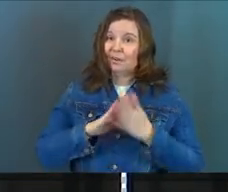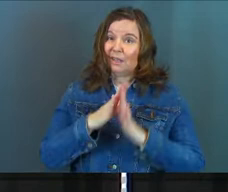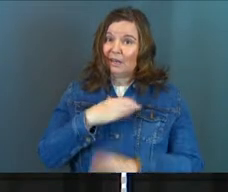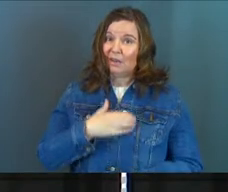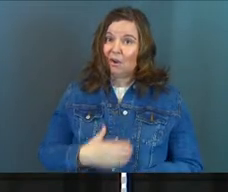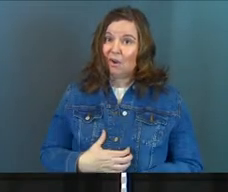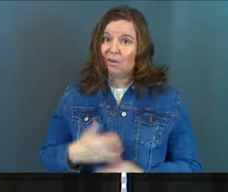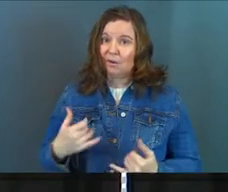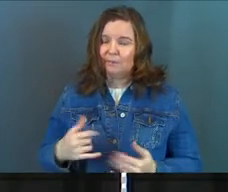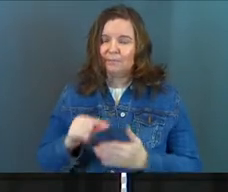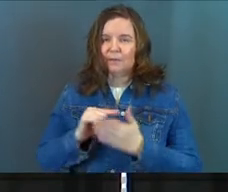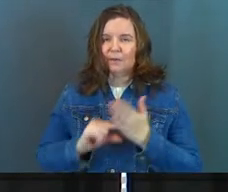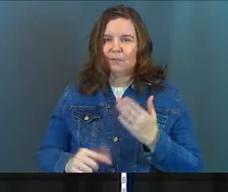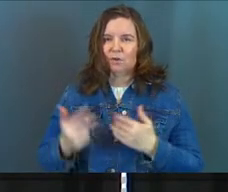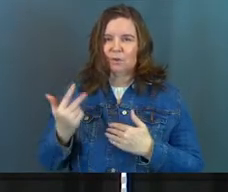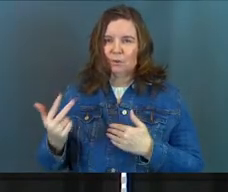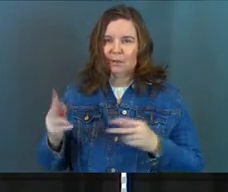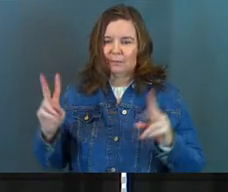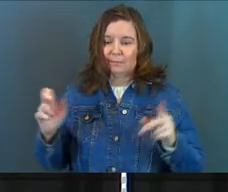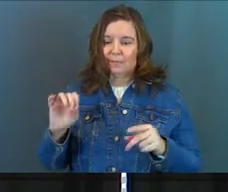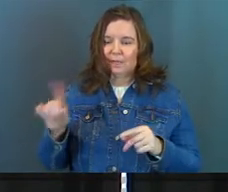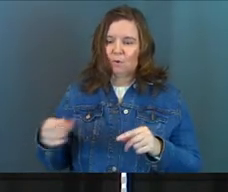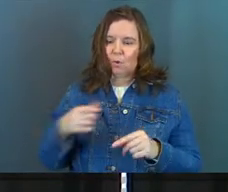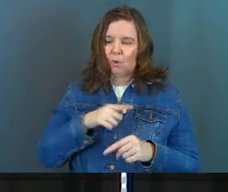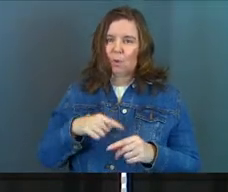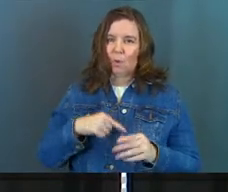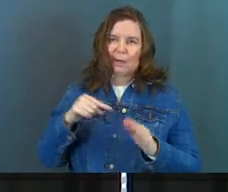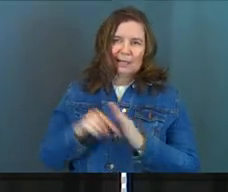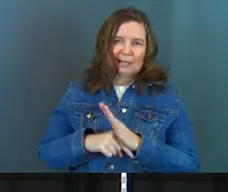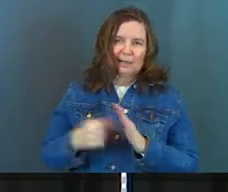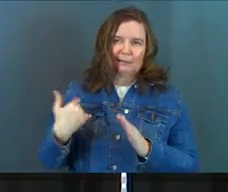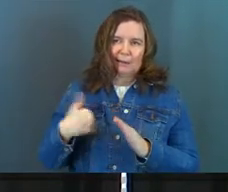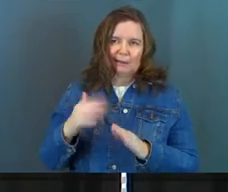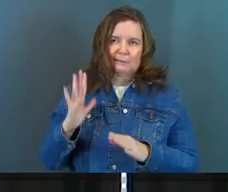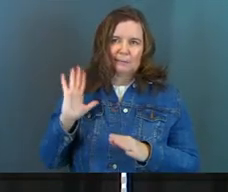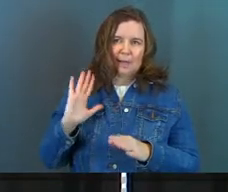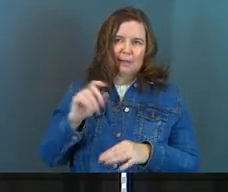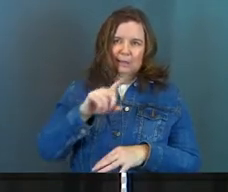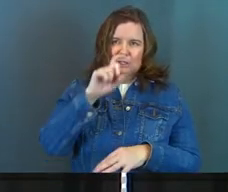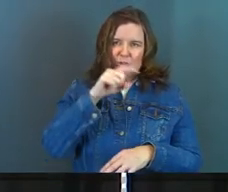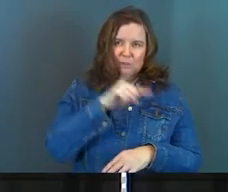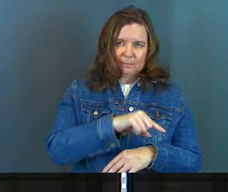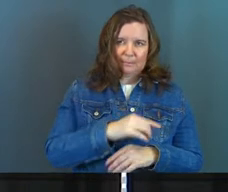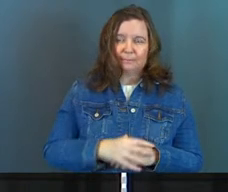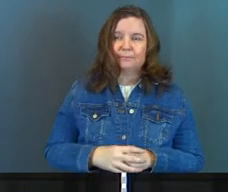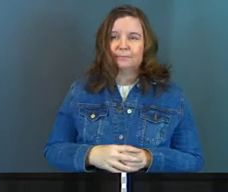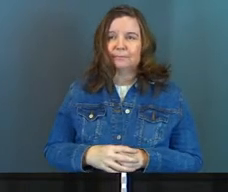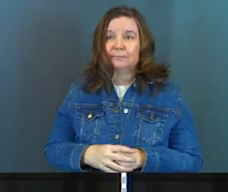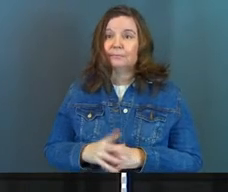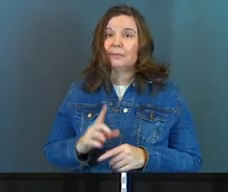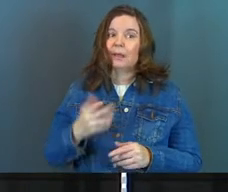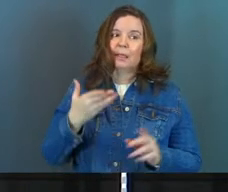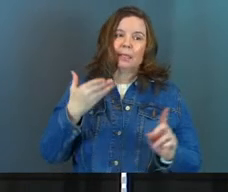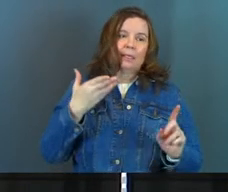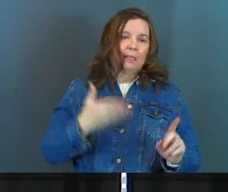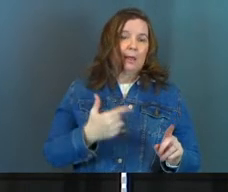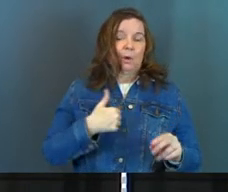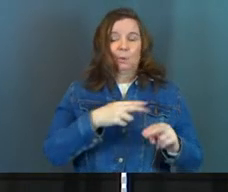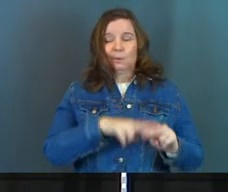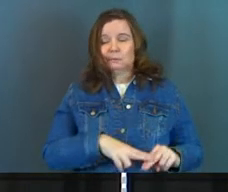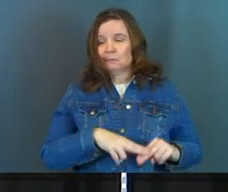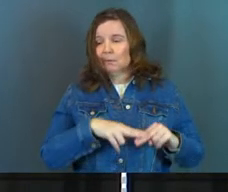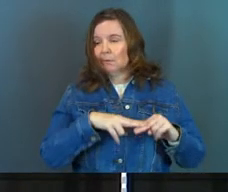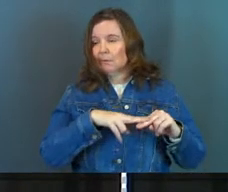hungry. Verse 3, if only the Lord had killed us back in Egypt, they moaned. There we